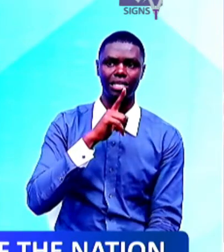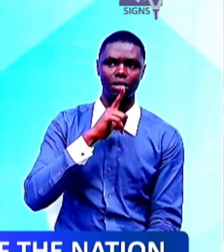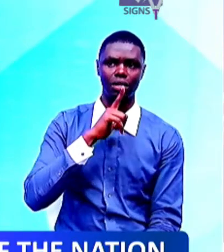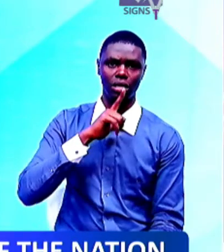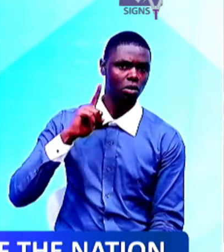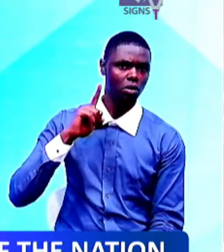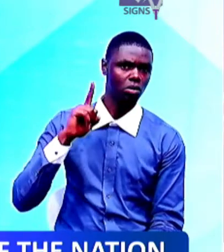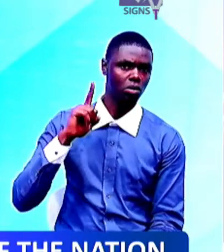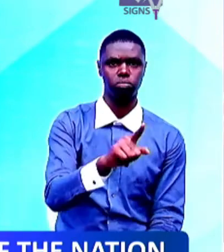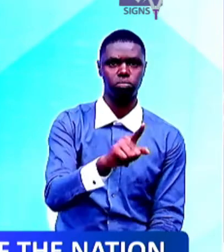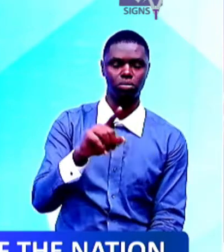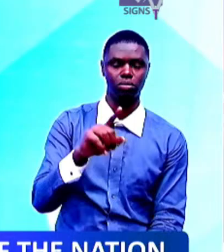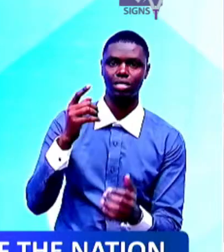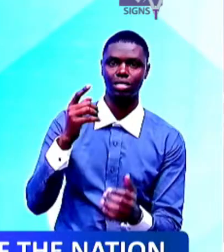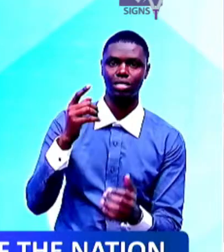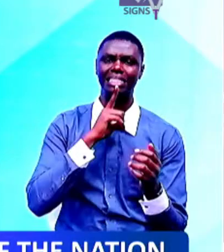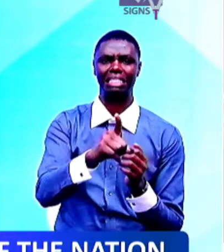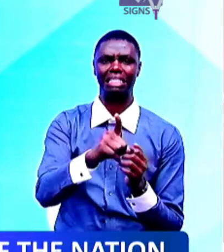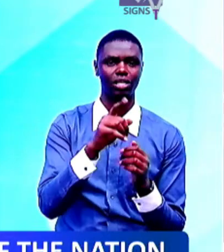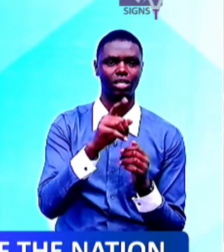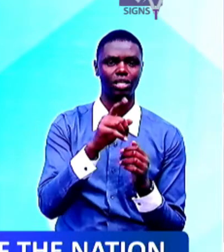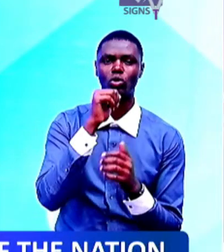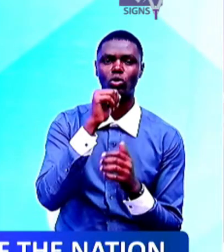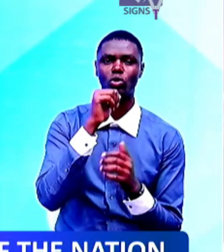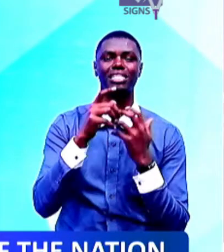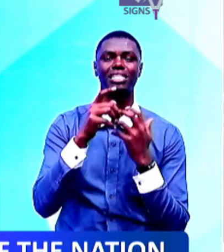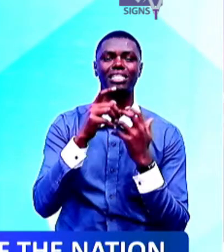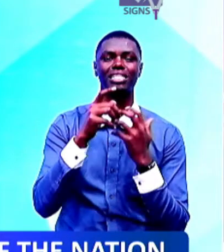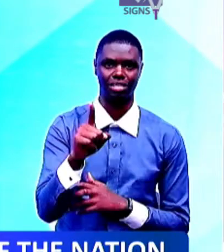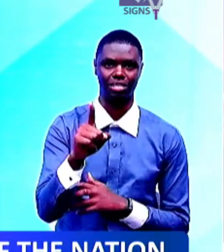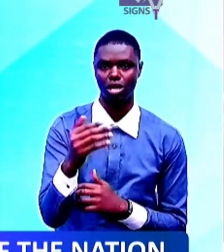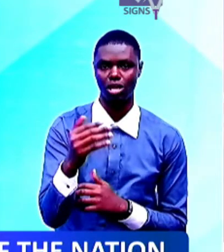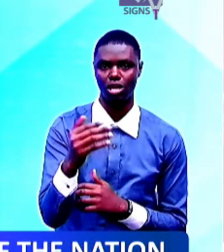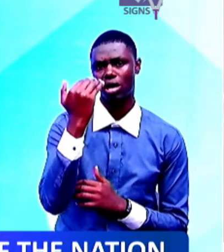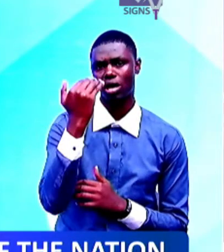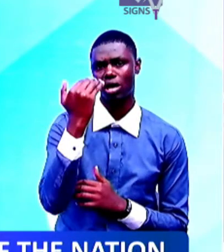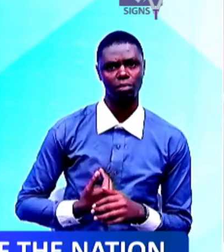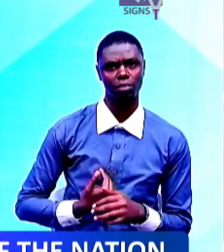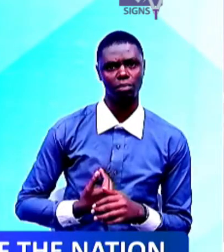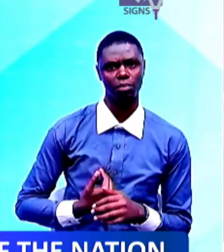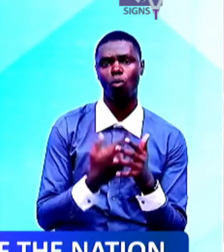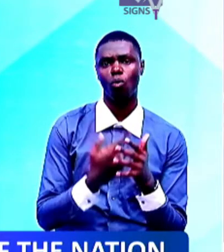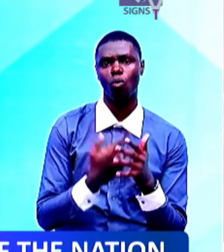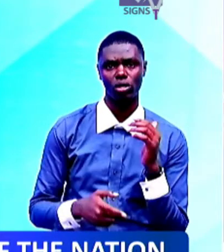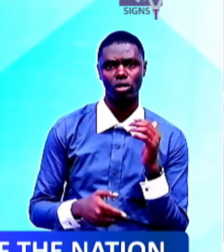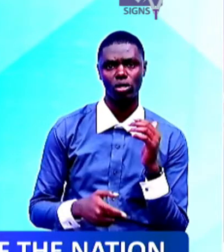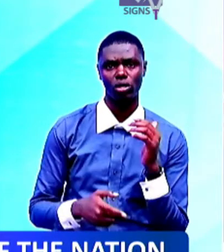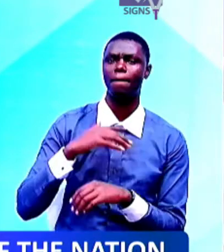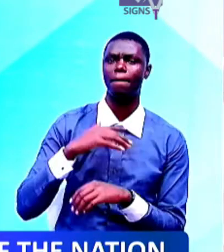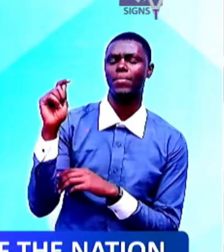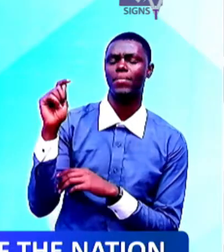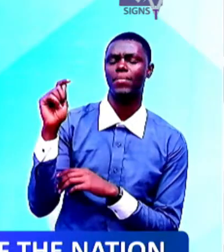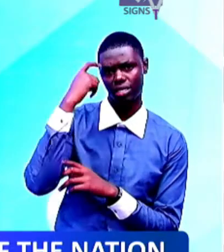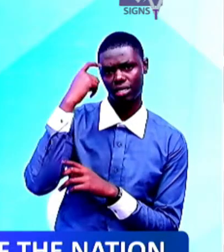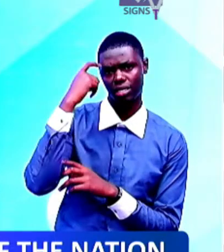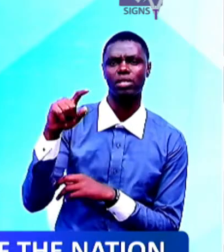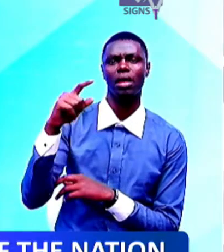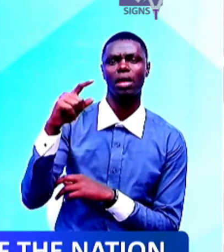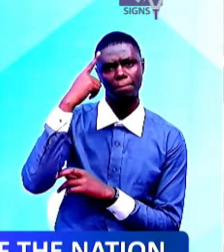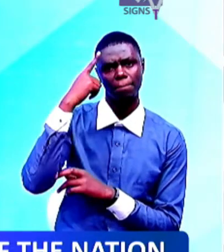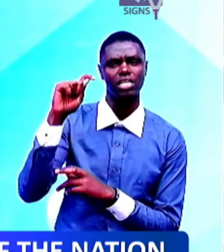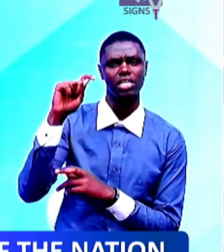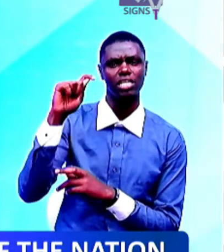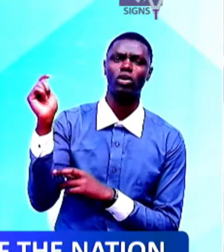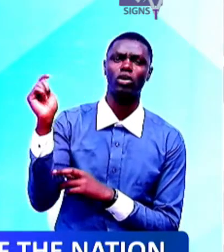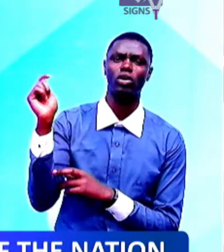benevolent dictator. We do not need a dictatorship. You asked me what is my dream. My dream for Kenya is pretty